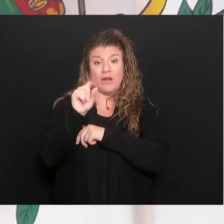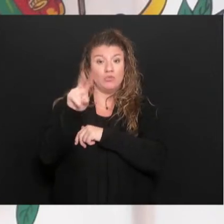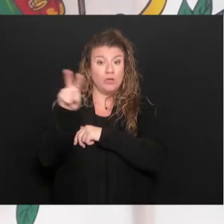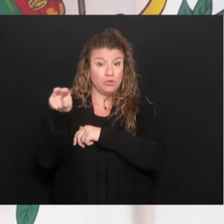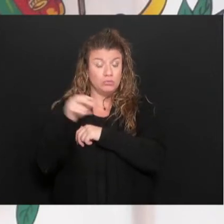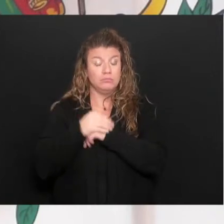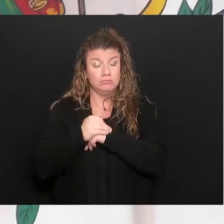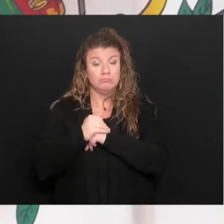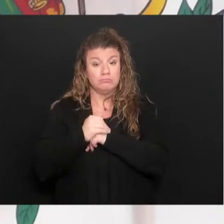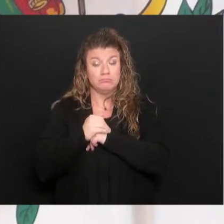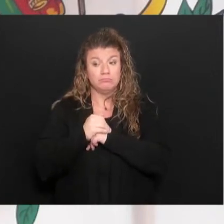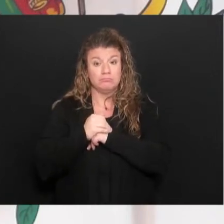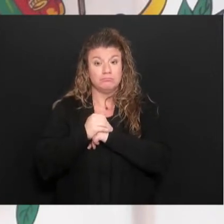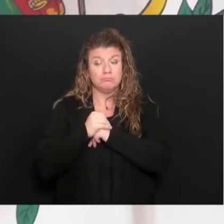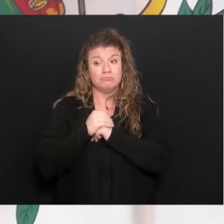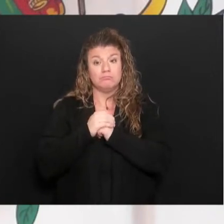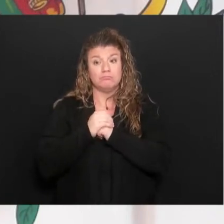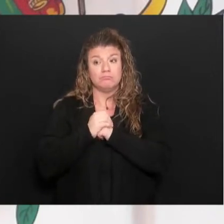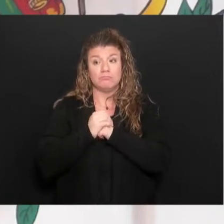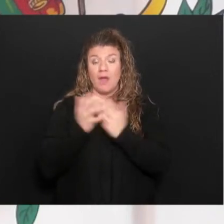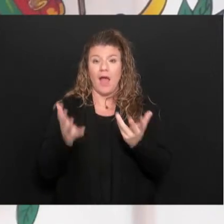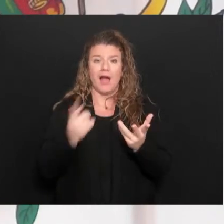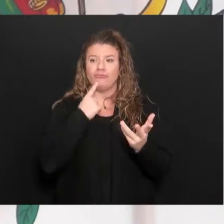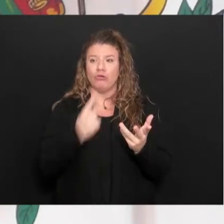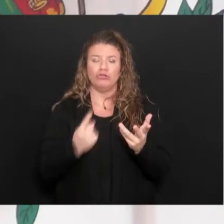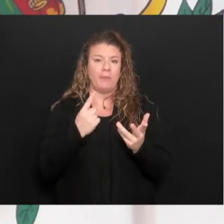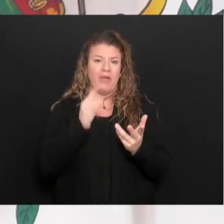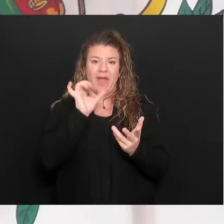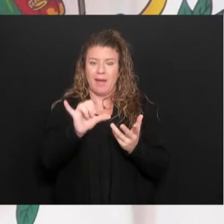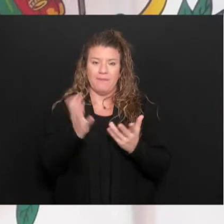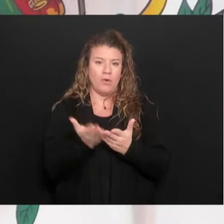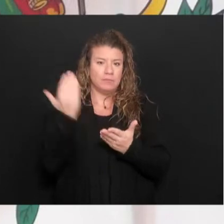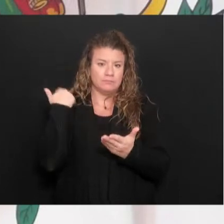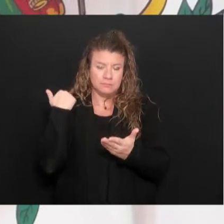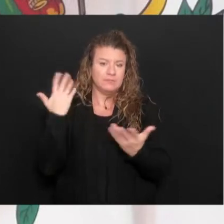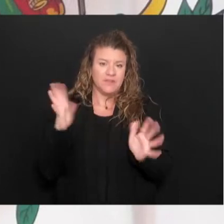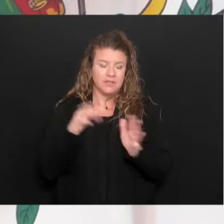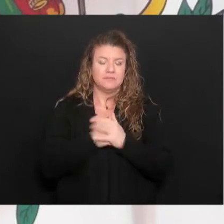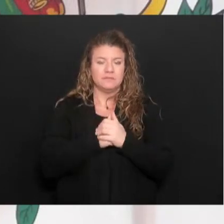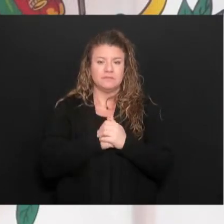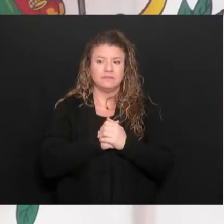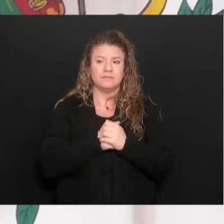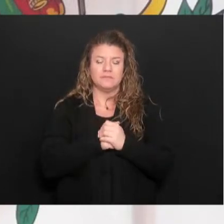2022, and so I've told you about all that.